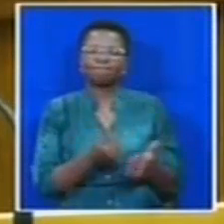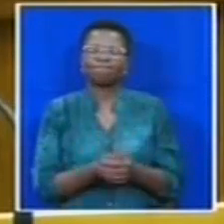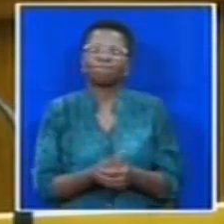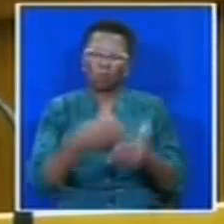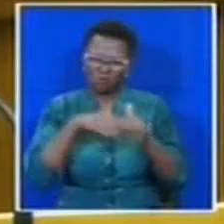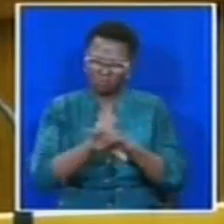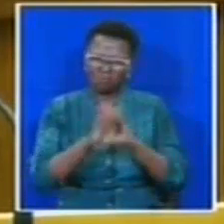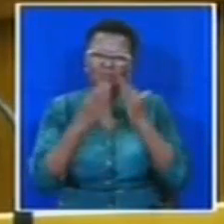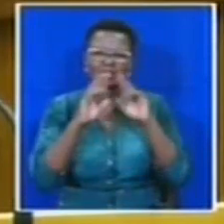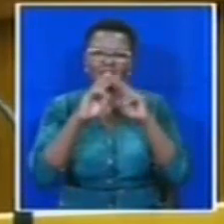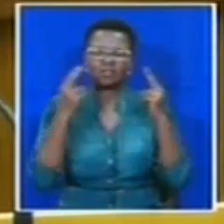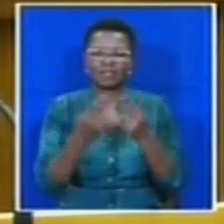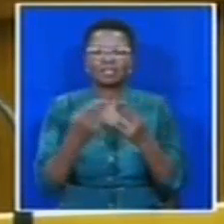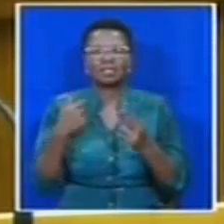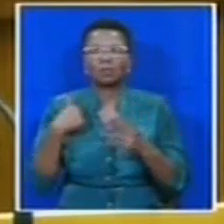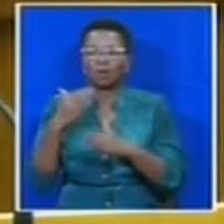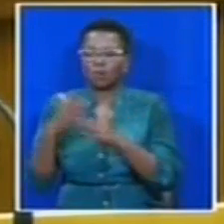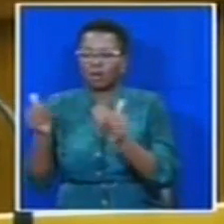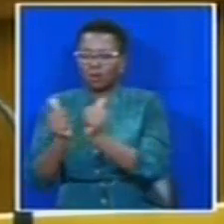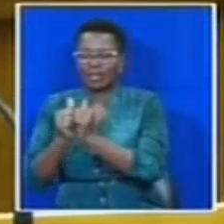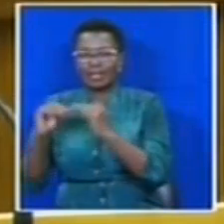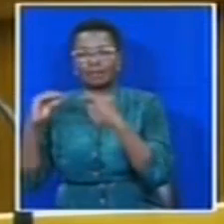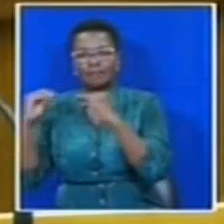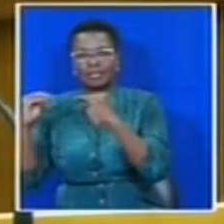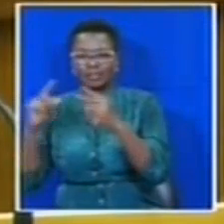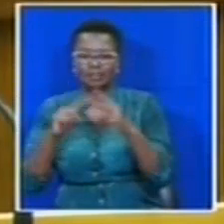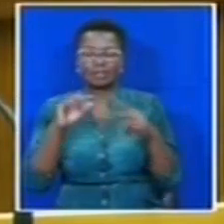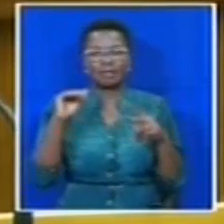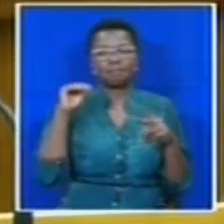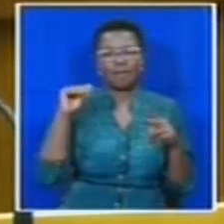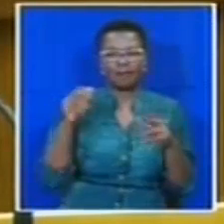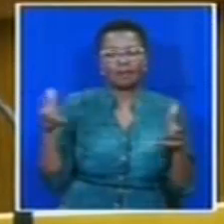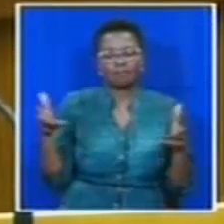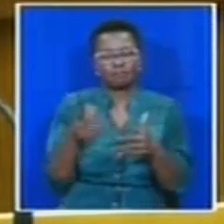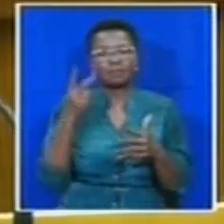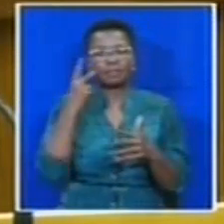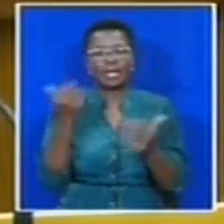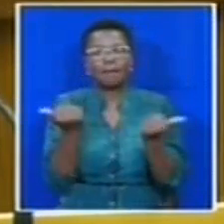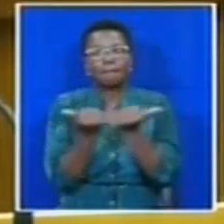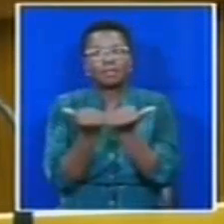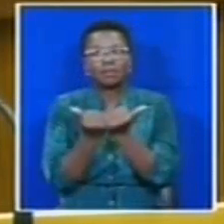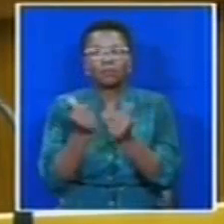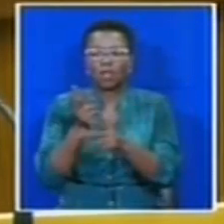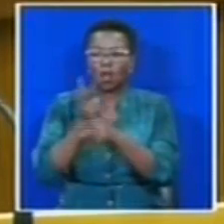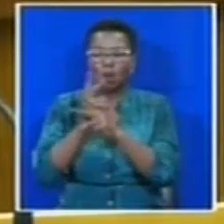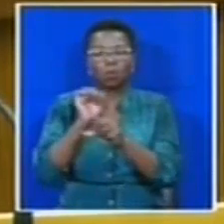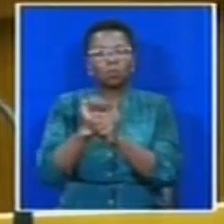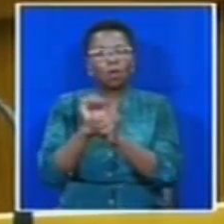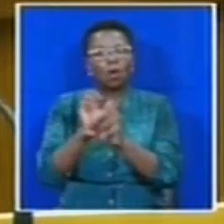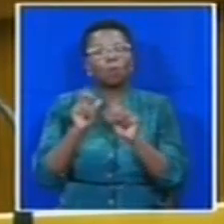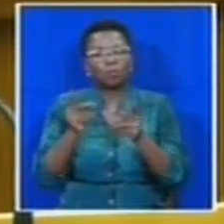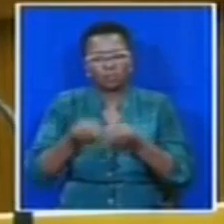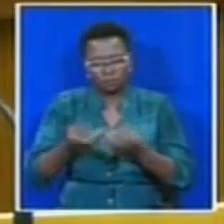We will work with the corporate sector and financial institutions to expand bursaries, loans, work opportunities for